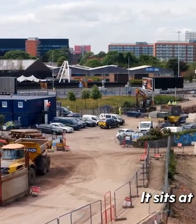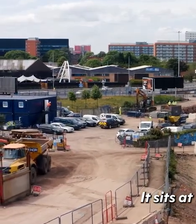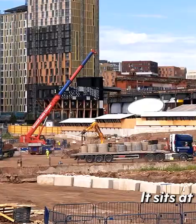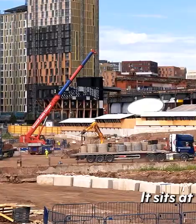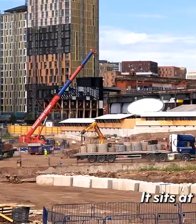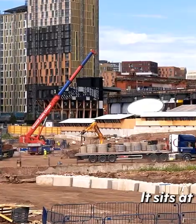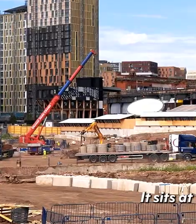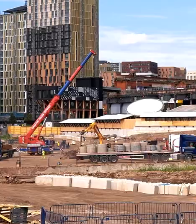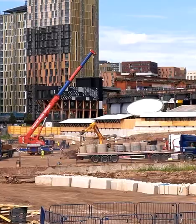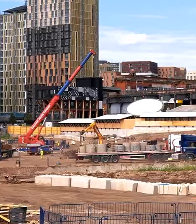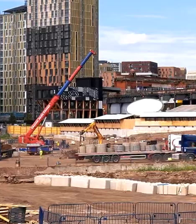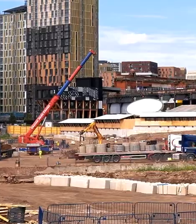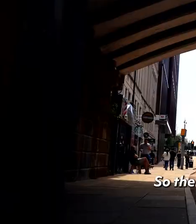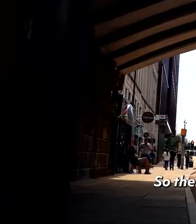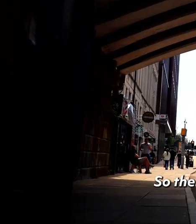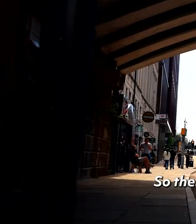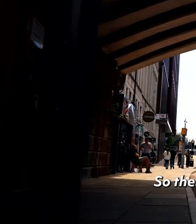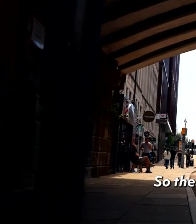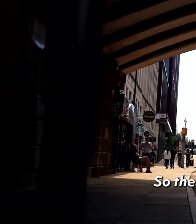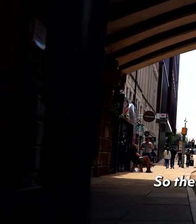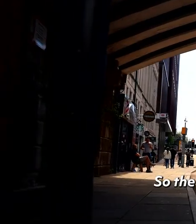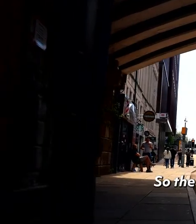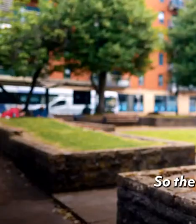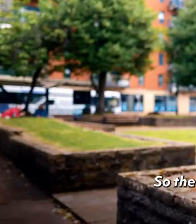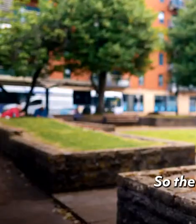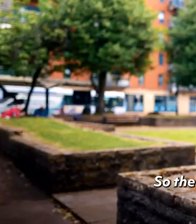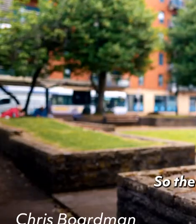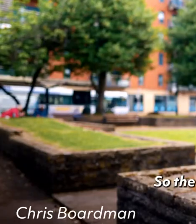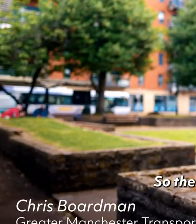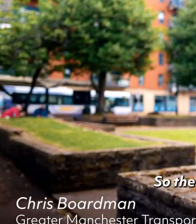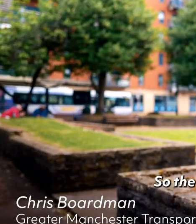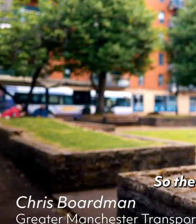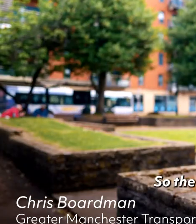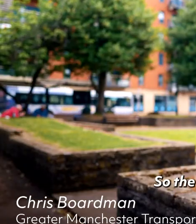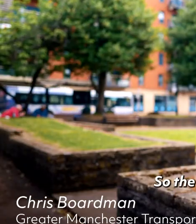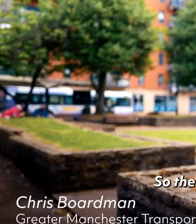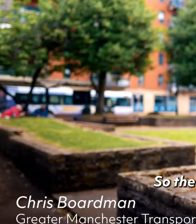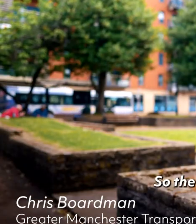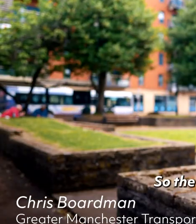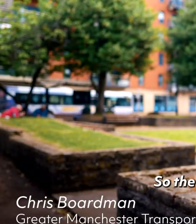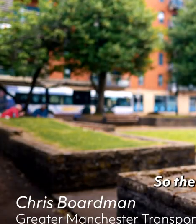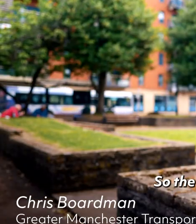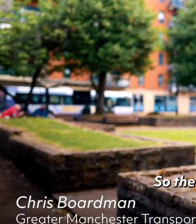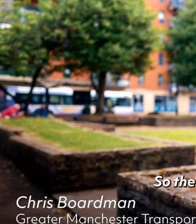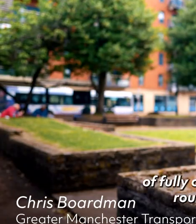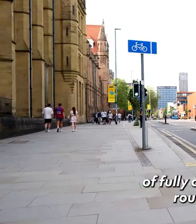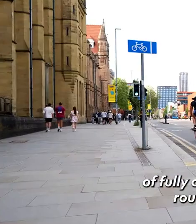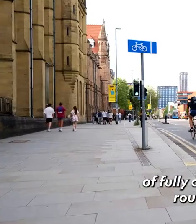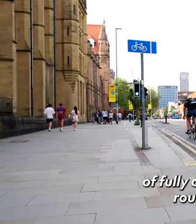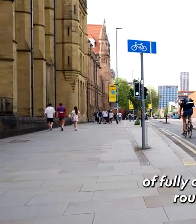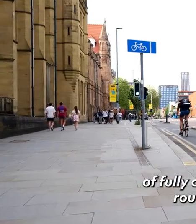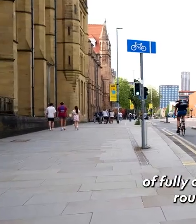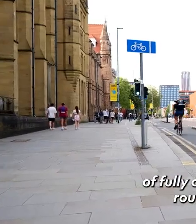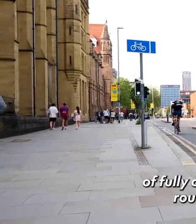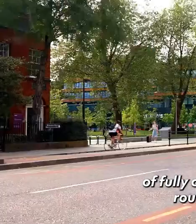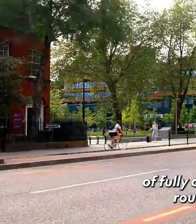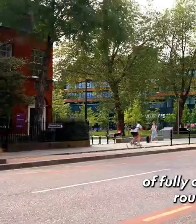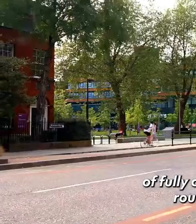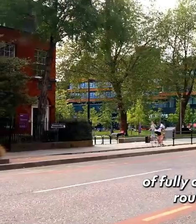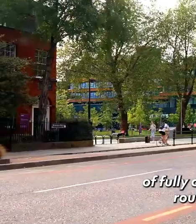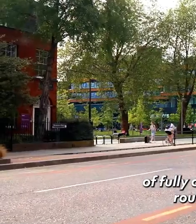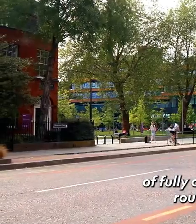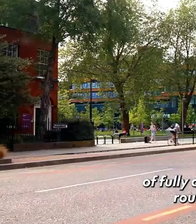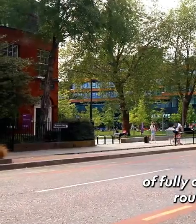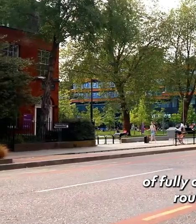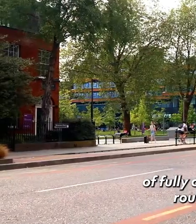of a 7-acre park. So the B network will eventually comprise 1,800 miles of fully connected cycling and